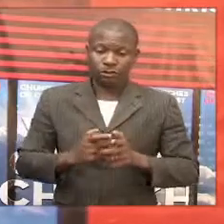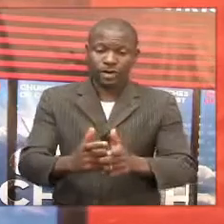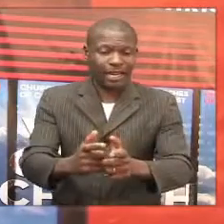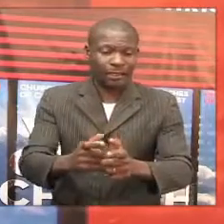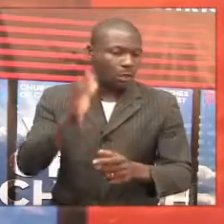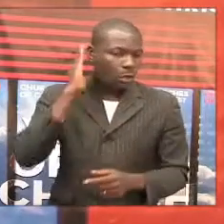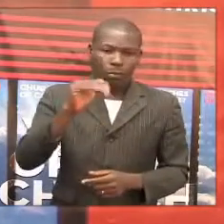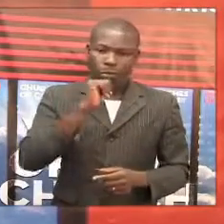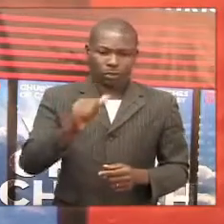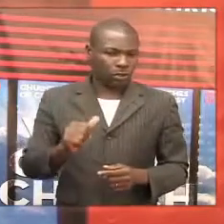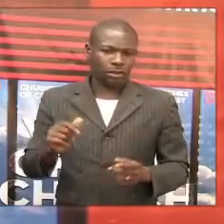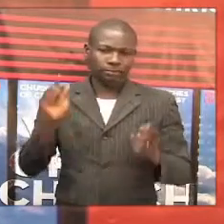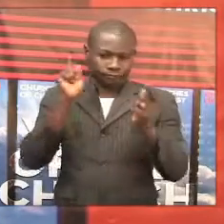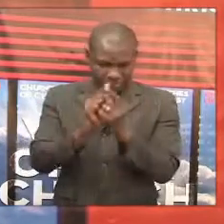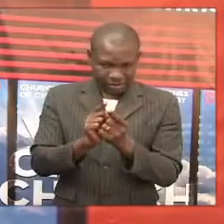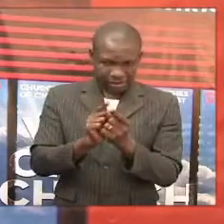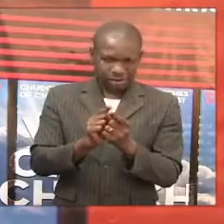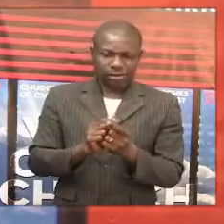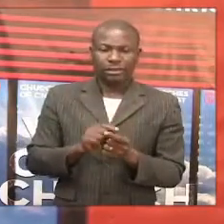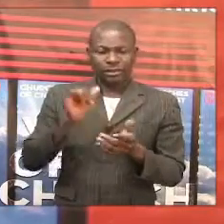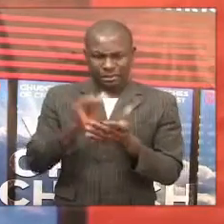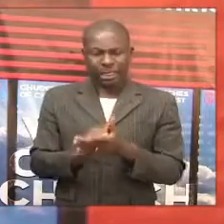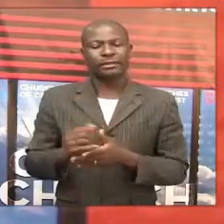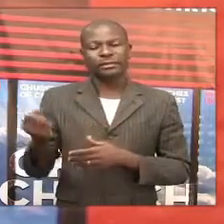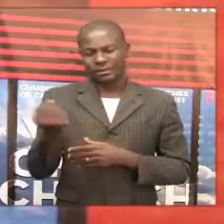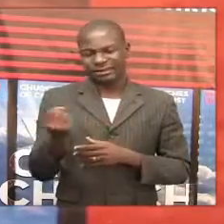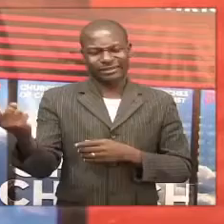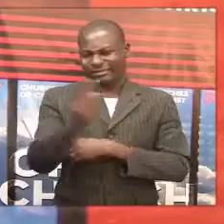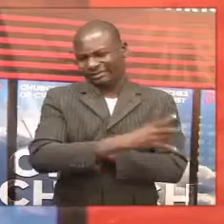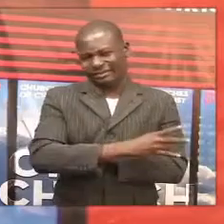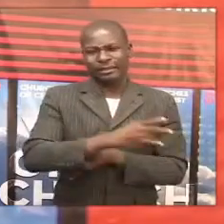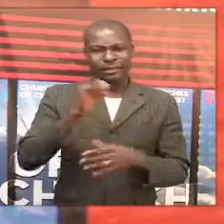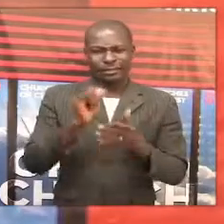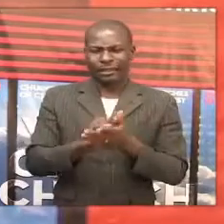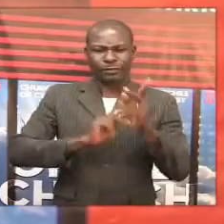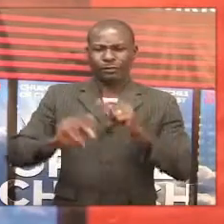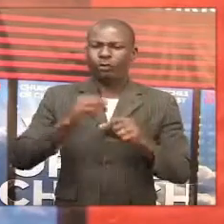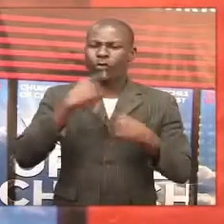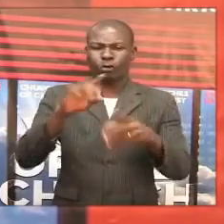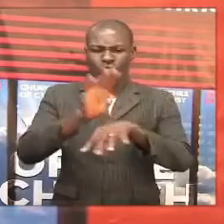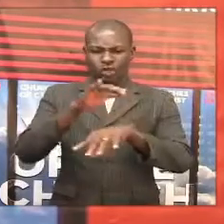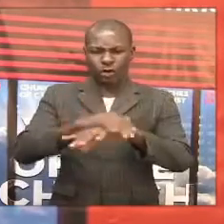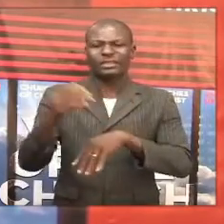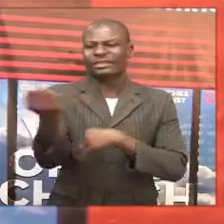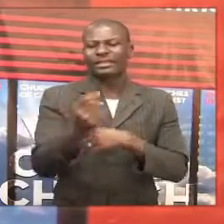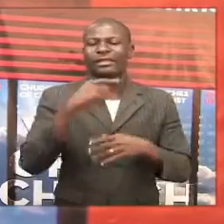NC awobre anasa homeda no omo kwaso memeda no se yesu asema wo ka